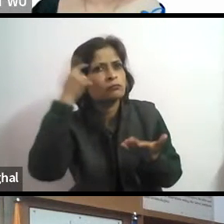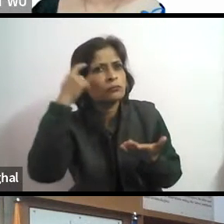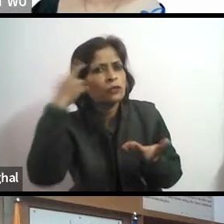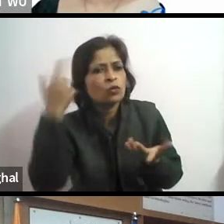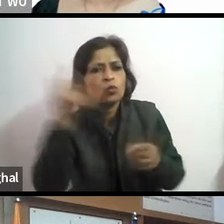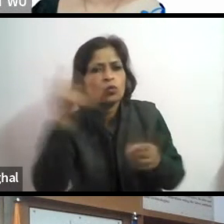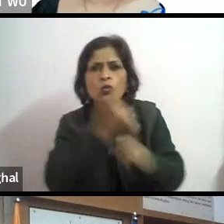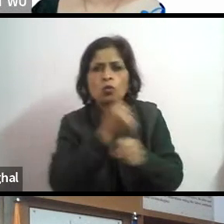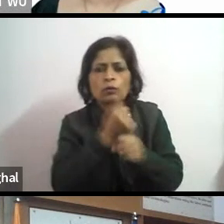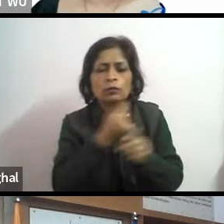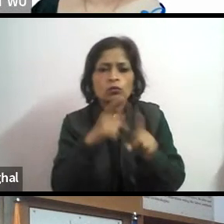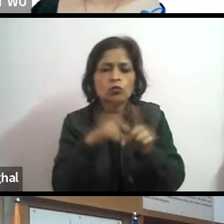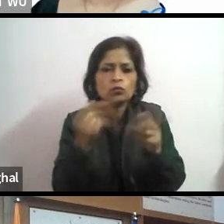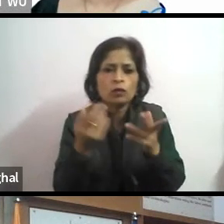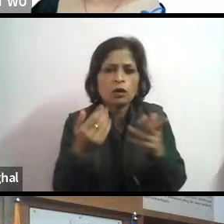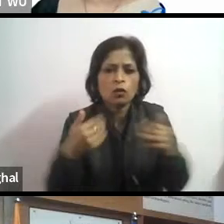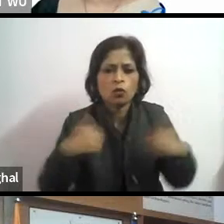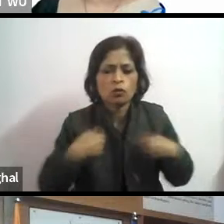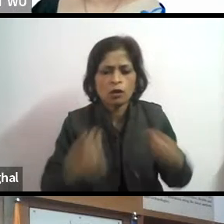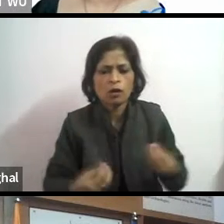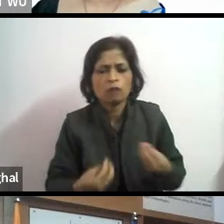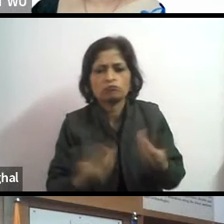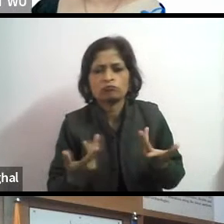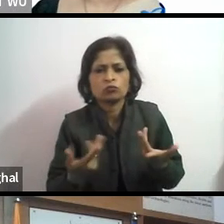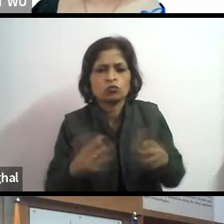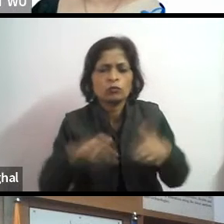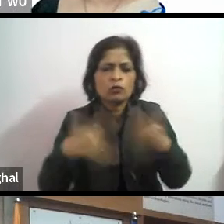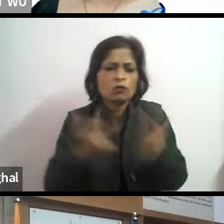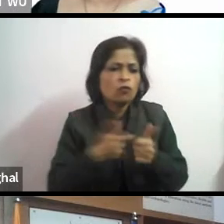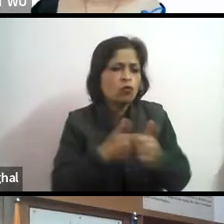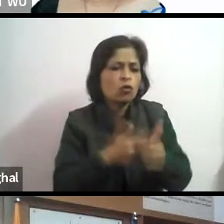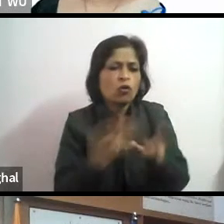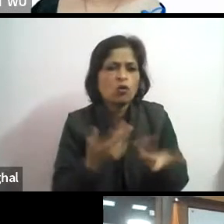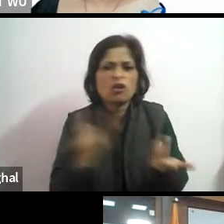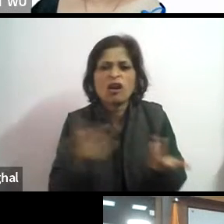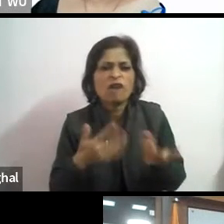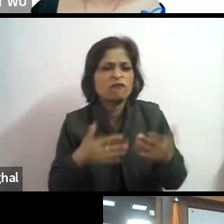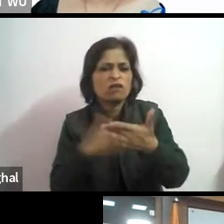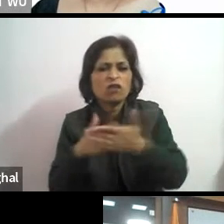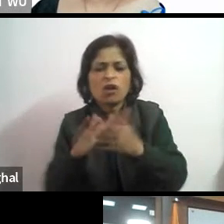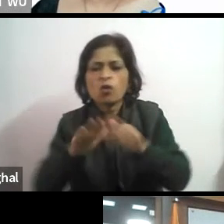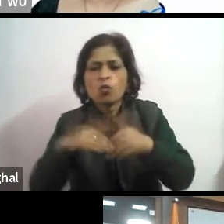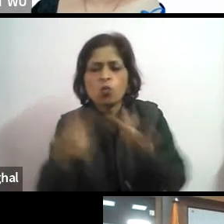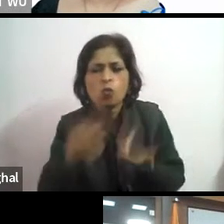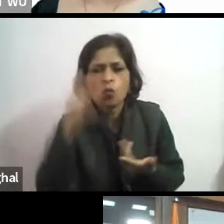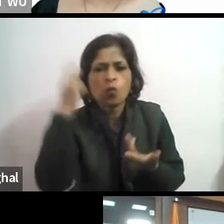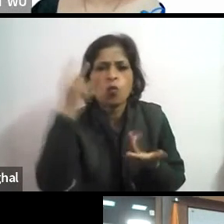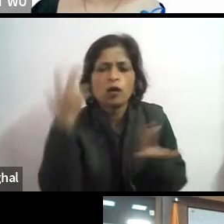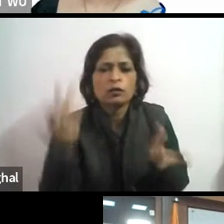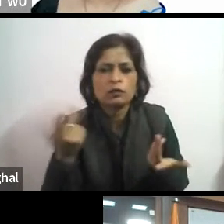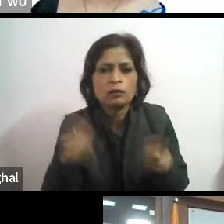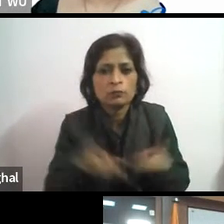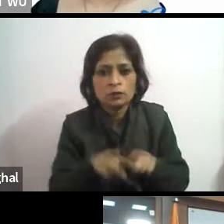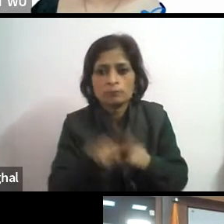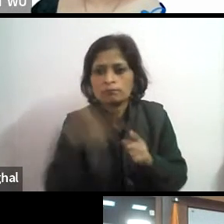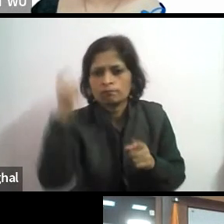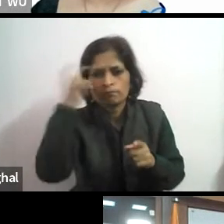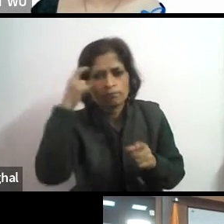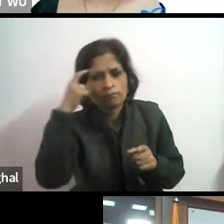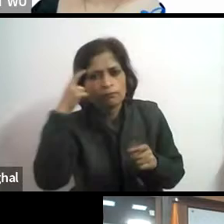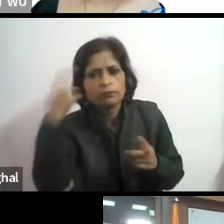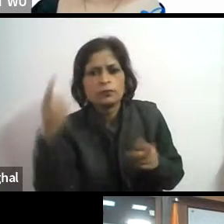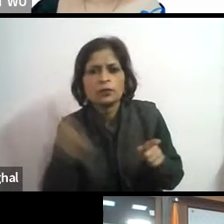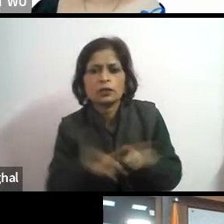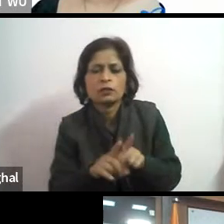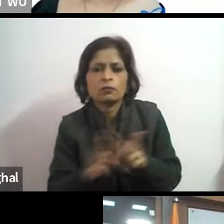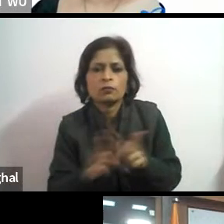has taken and what is the outcome and why it is still becoming a challenge. We have taken effort on scholarships,